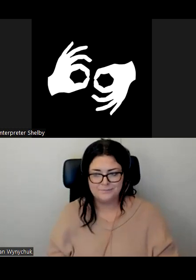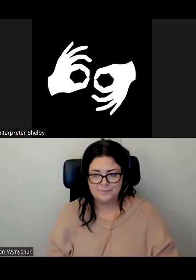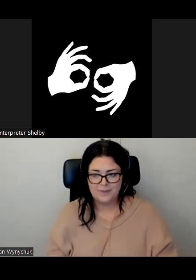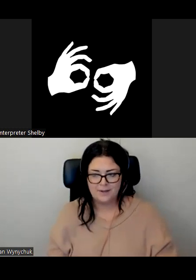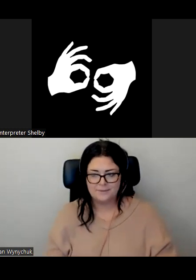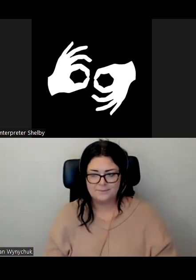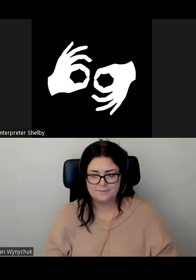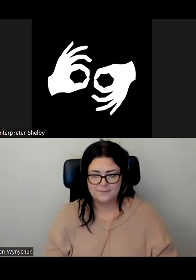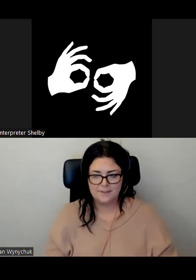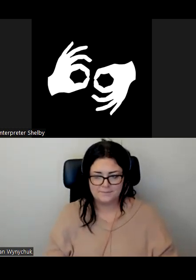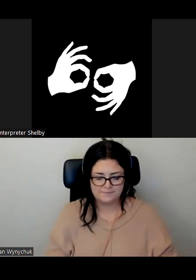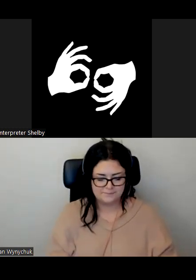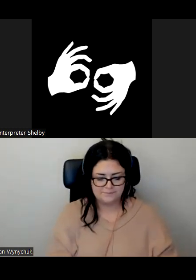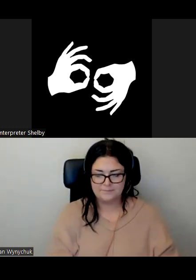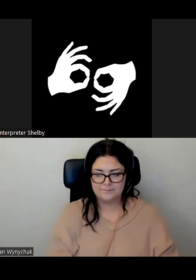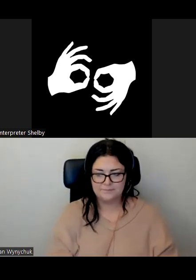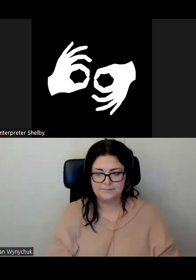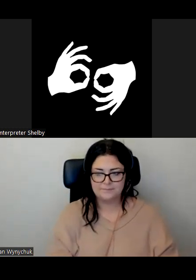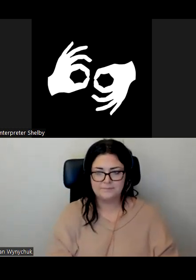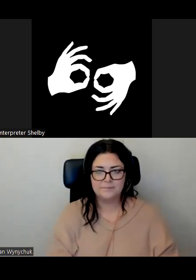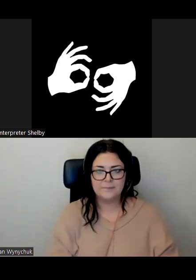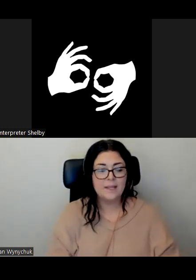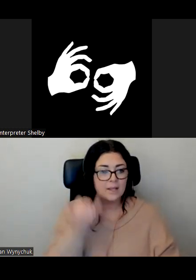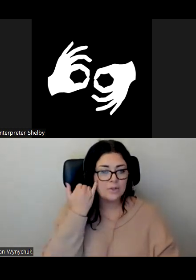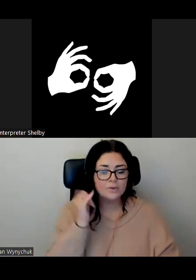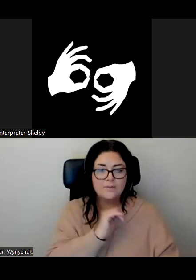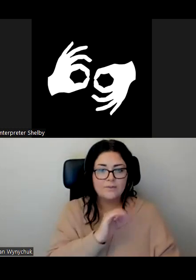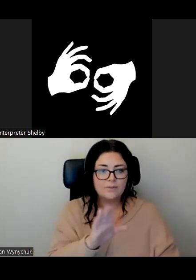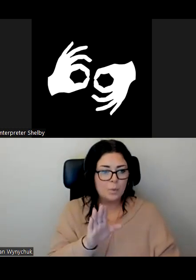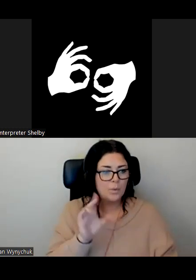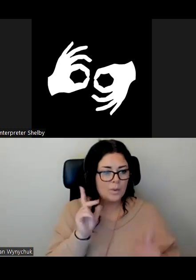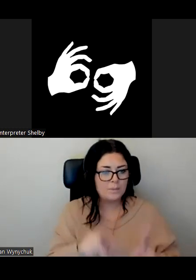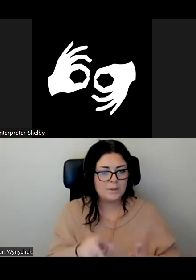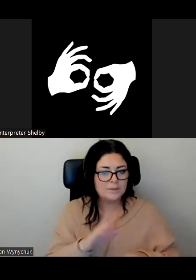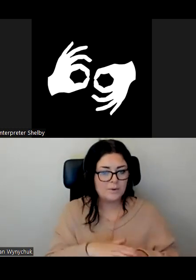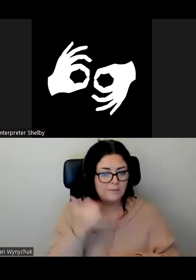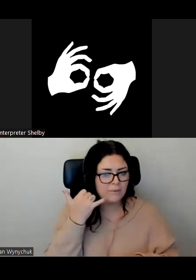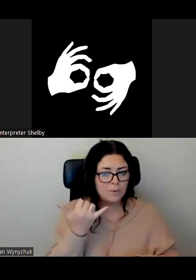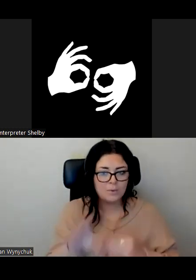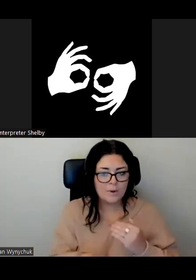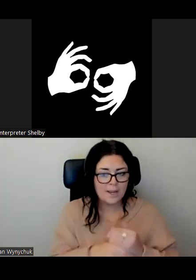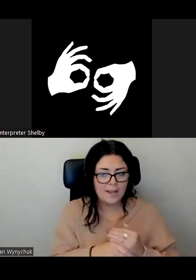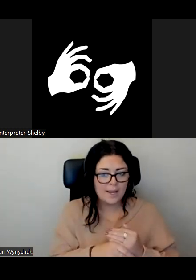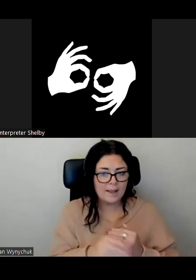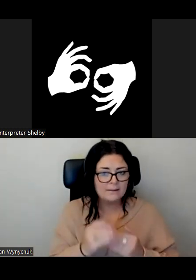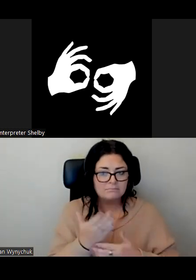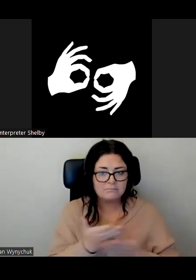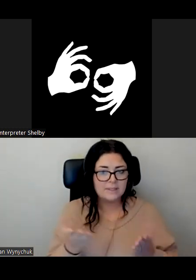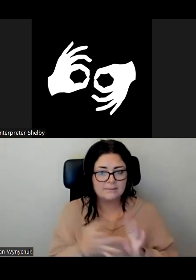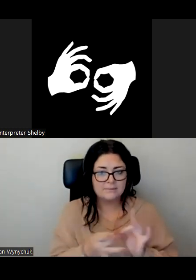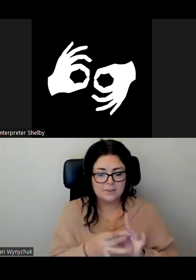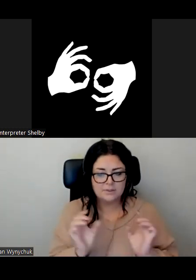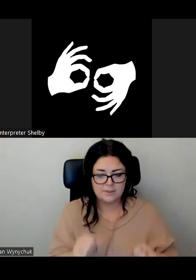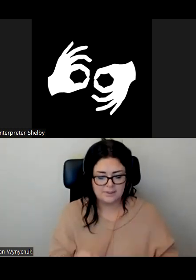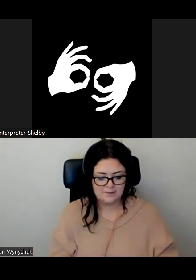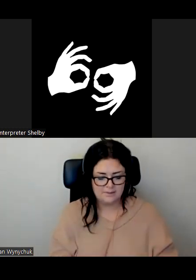Okay. So if that caller is on the line on our sessions, if you'd like to add anything or ask additional questions, please do so.